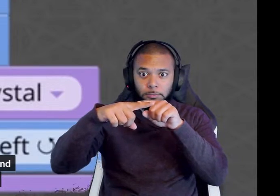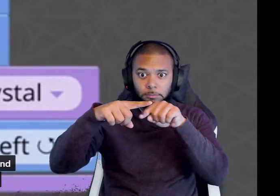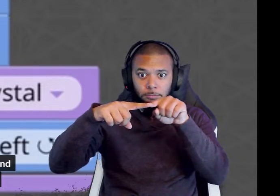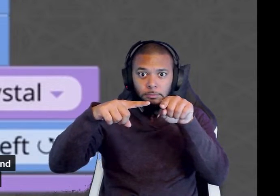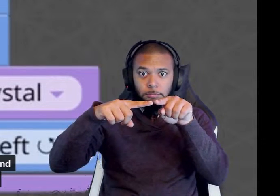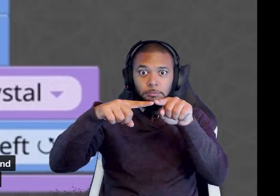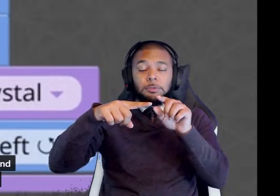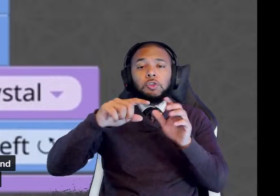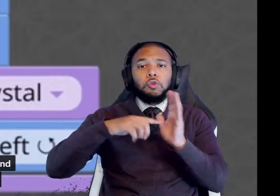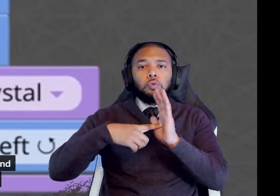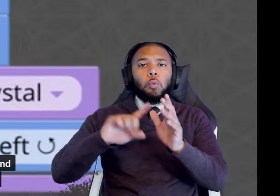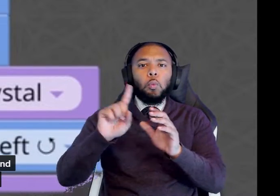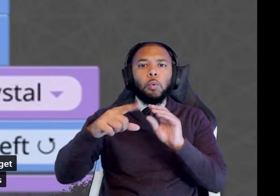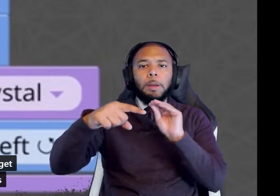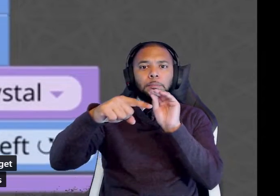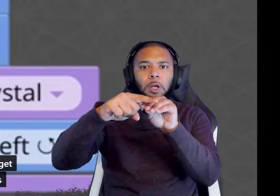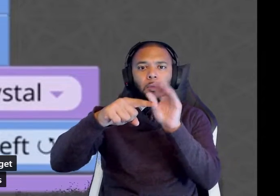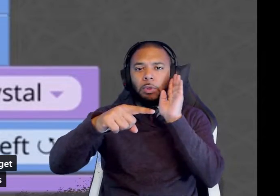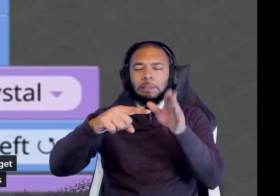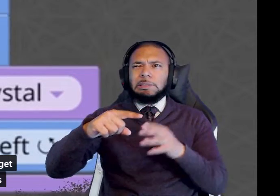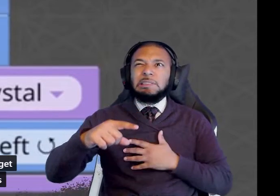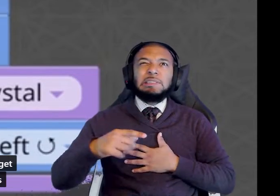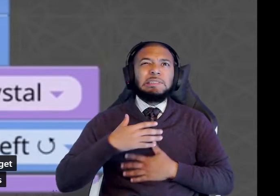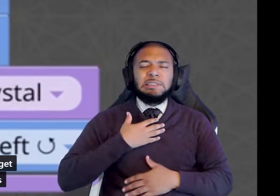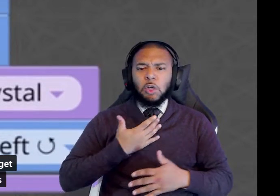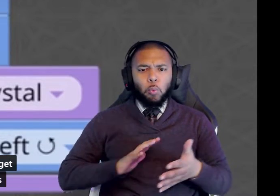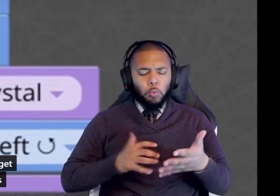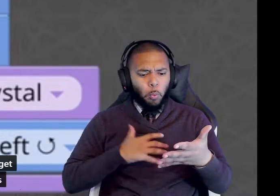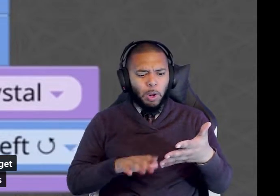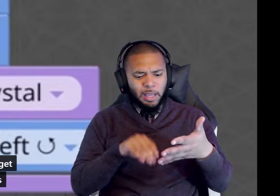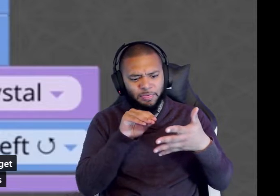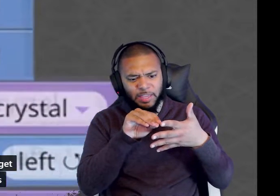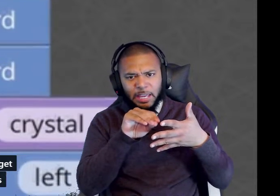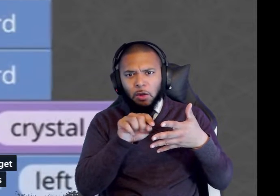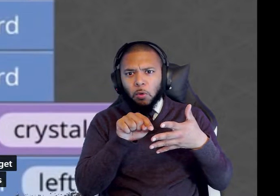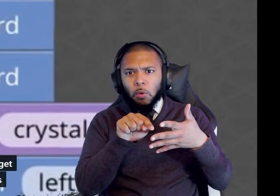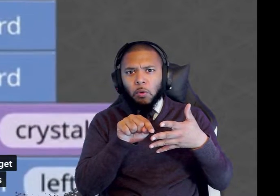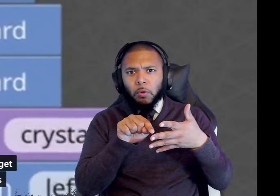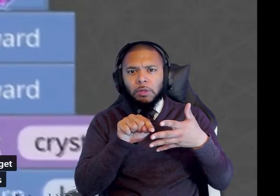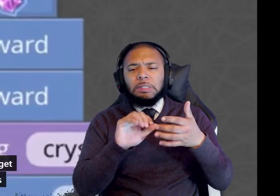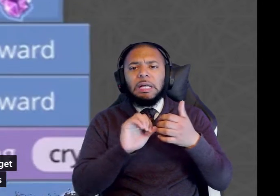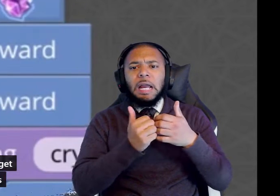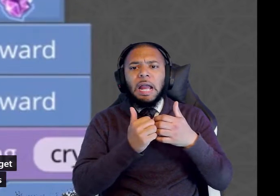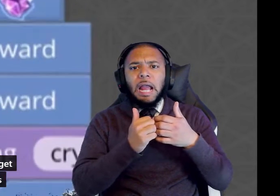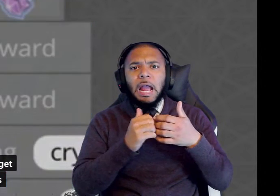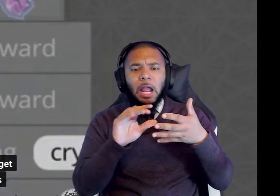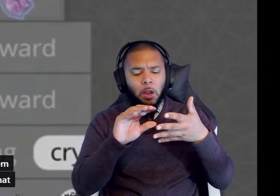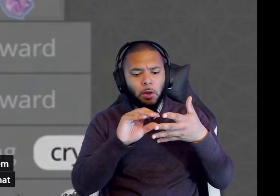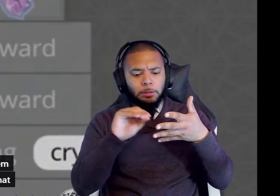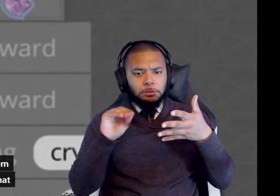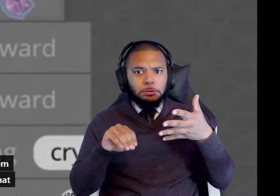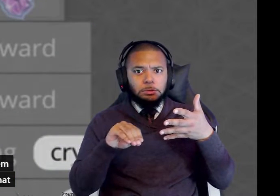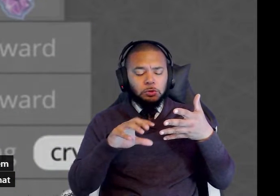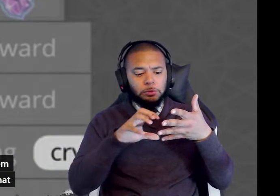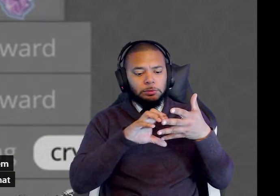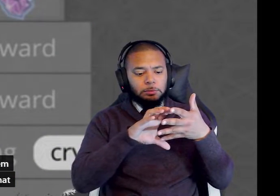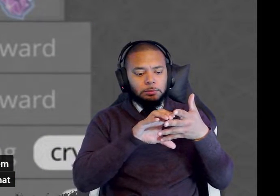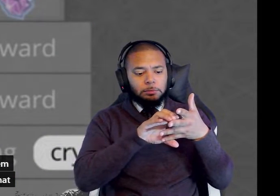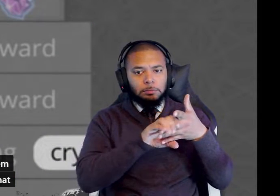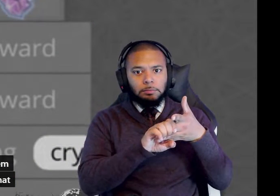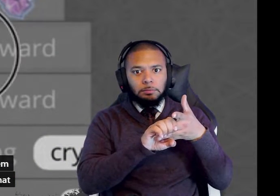in. Let's say, oops, I didn't want a block there. How do I get rid of it? If I drag it, all of the blocks move with